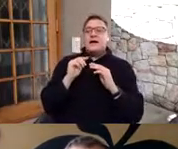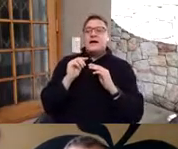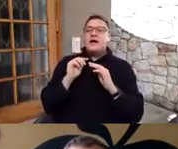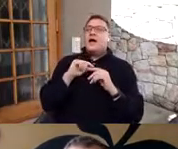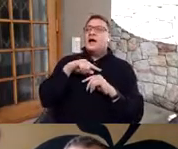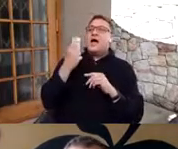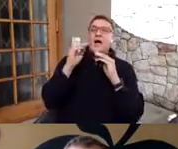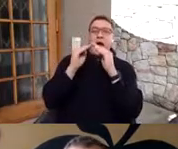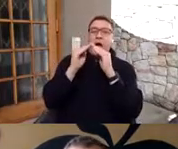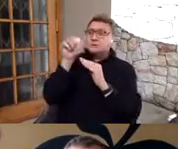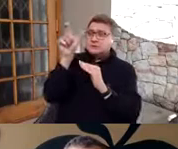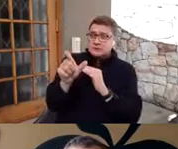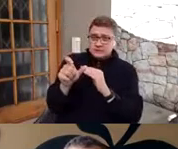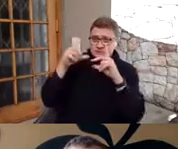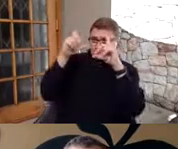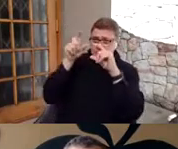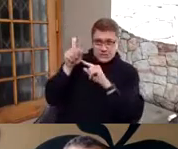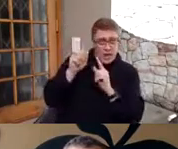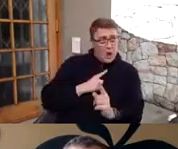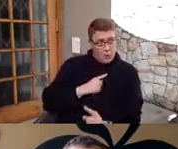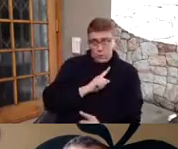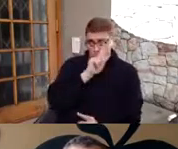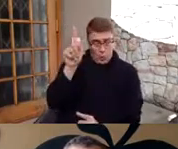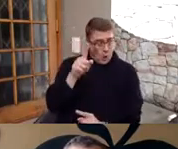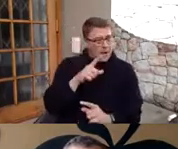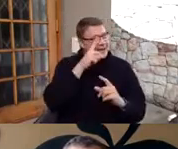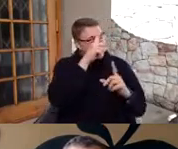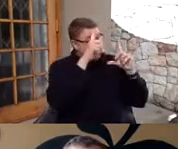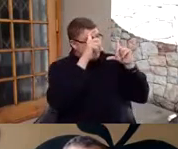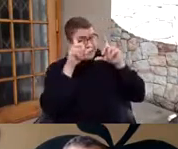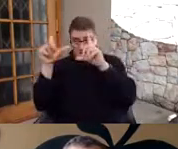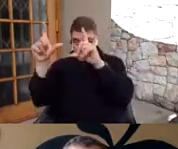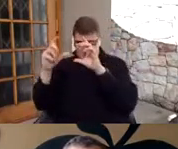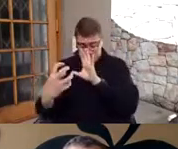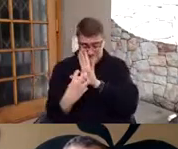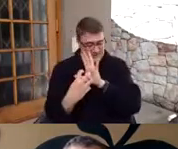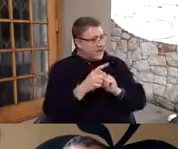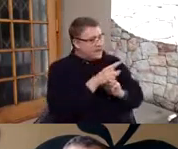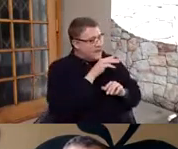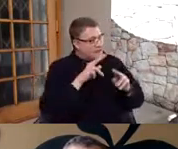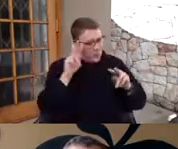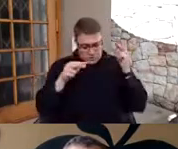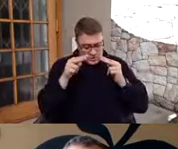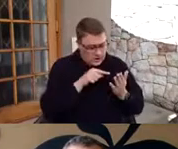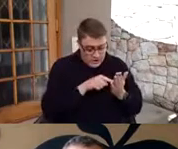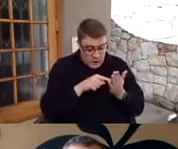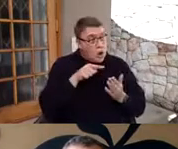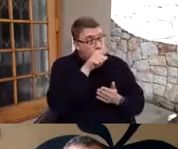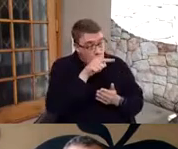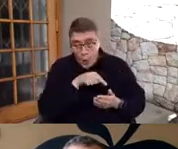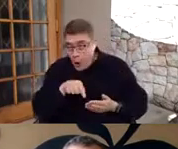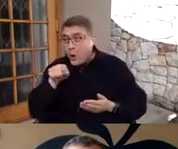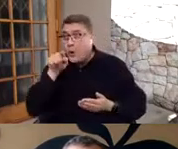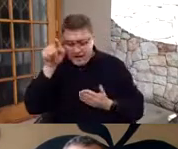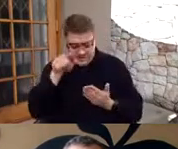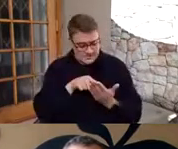picture of their house, how it looks, describe the rooms, where you're going to be in. A lot of autistic kids struggle to get comfortable in